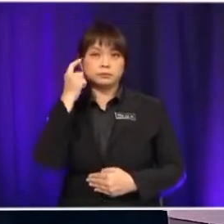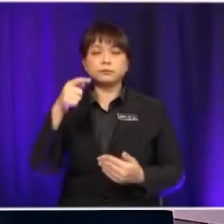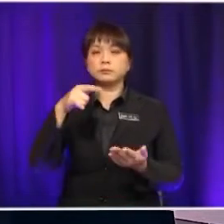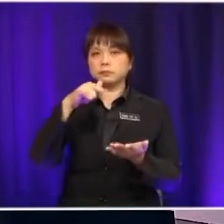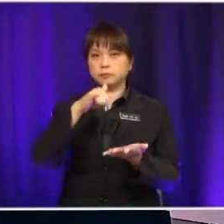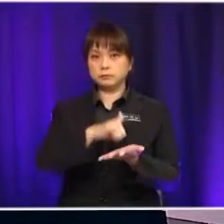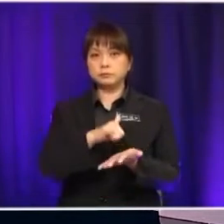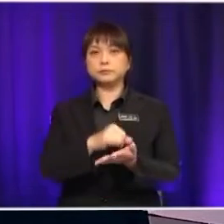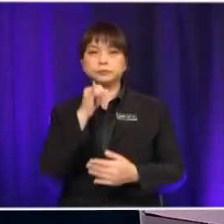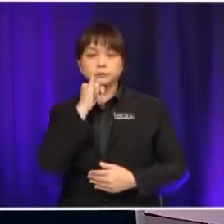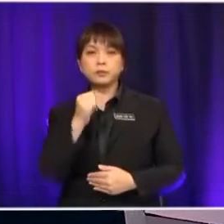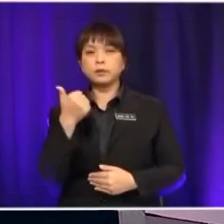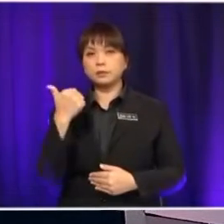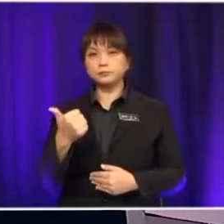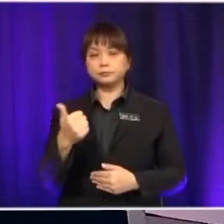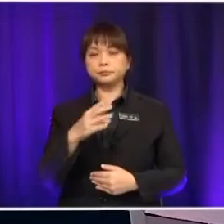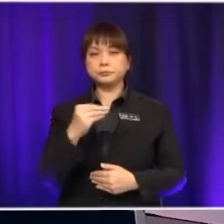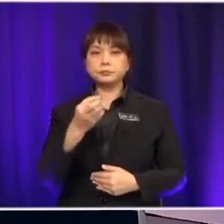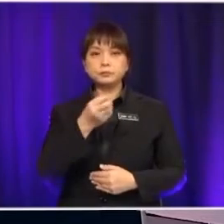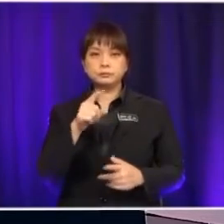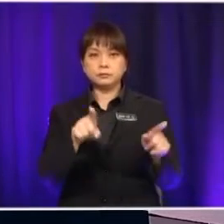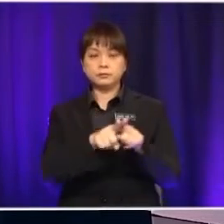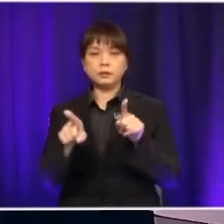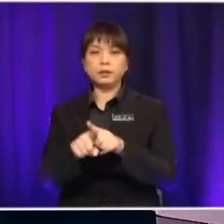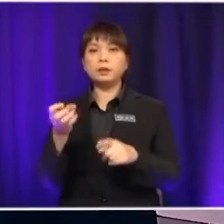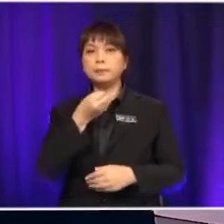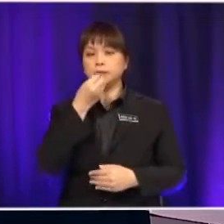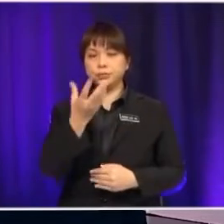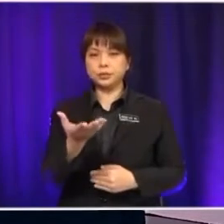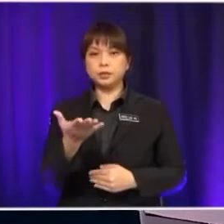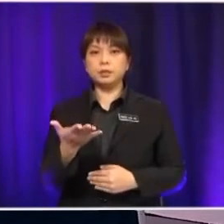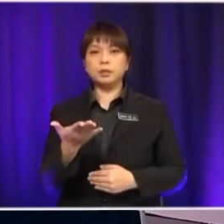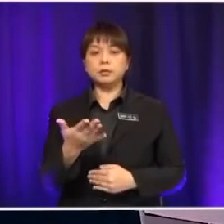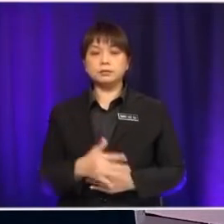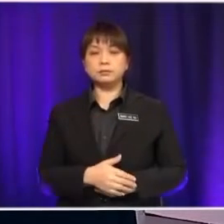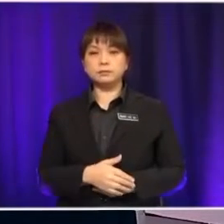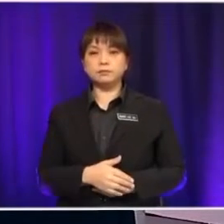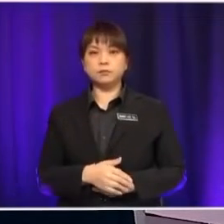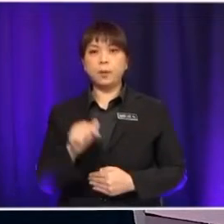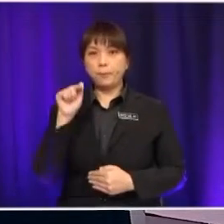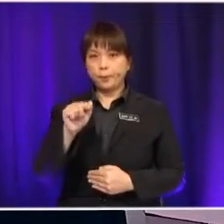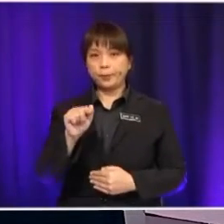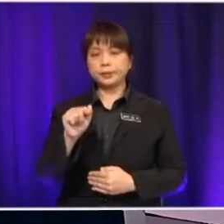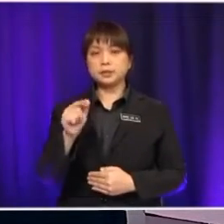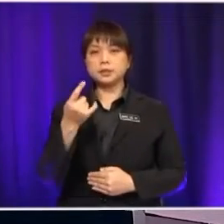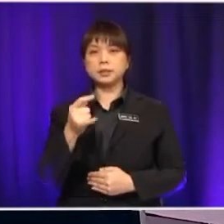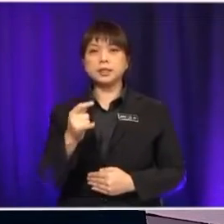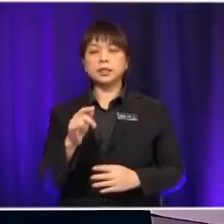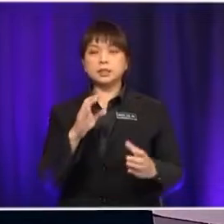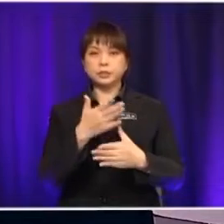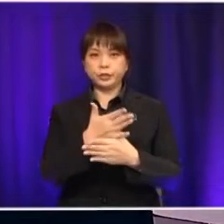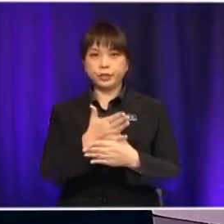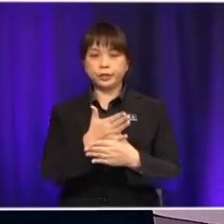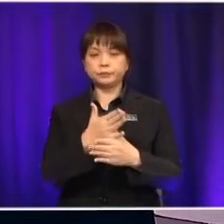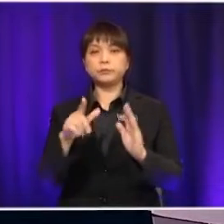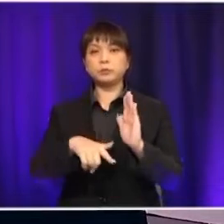the advantages of it. And they also mentions about, like their points, they have shared their points and it's more than one, I